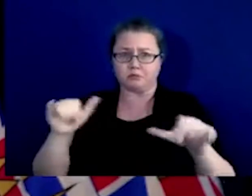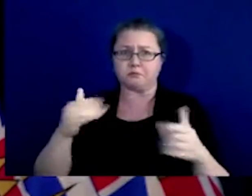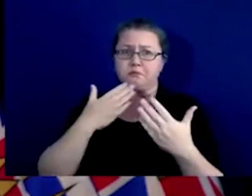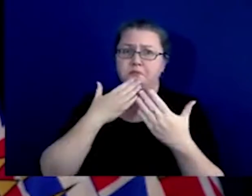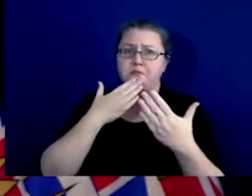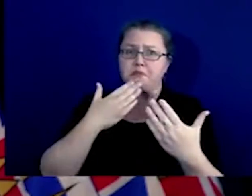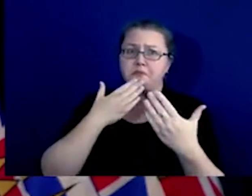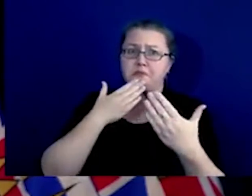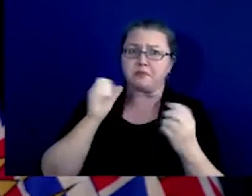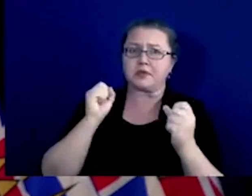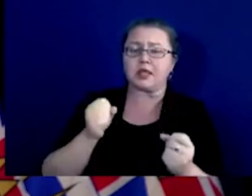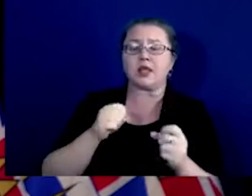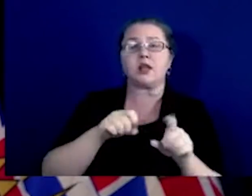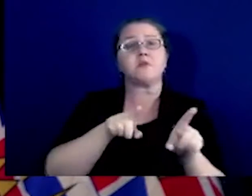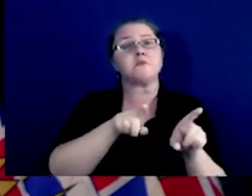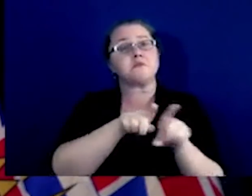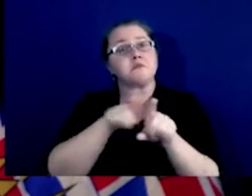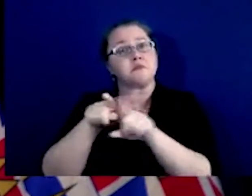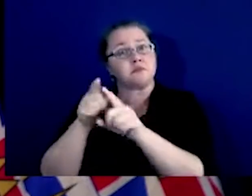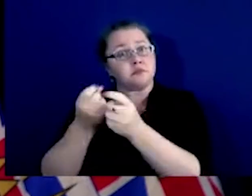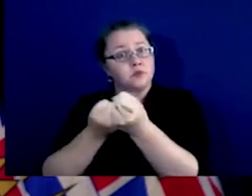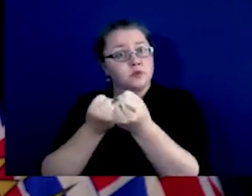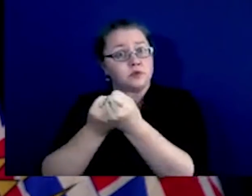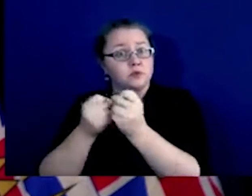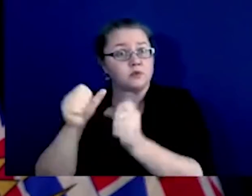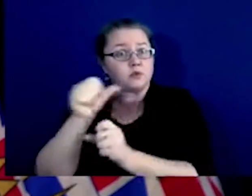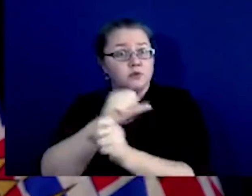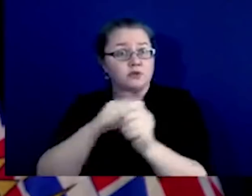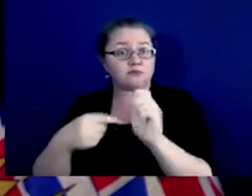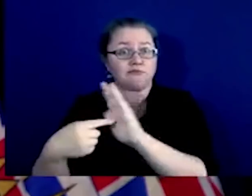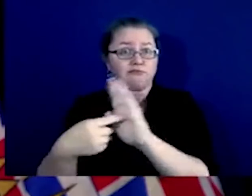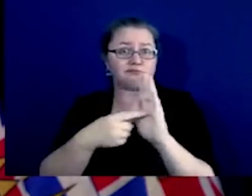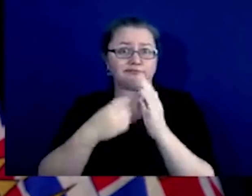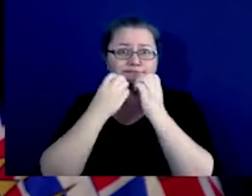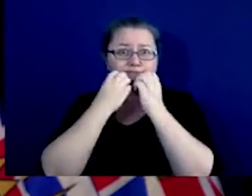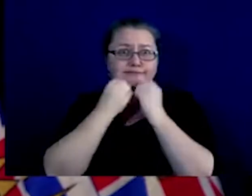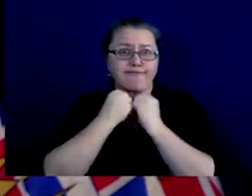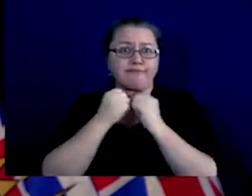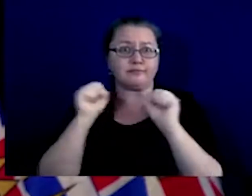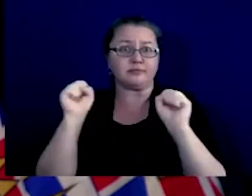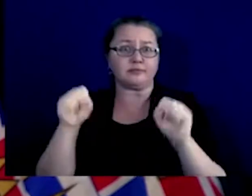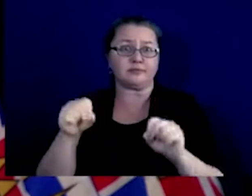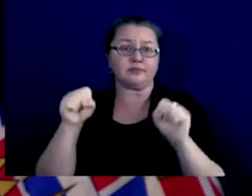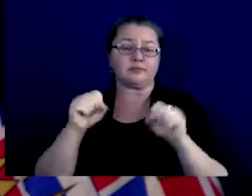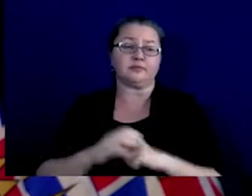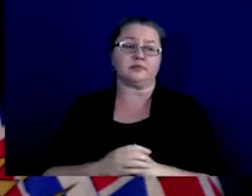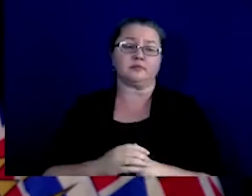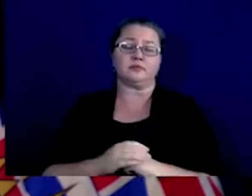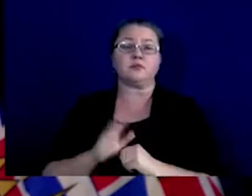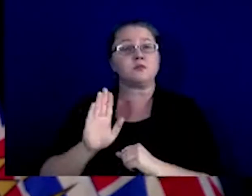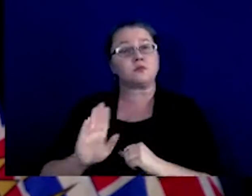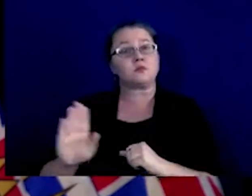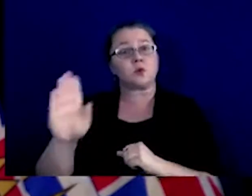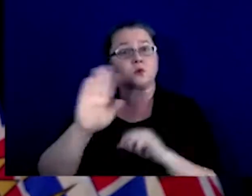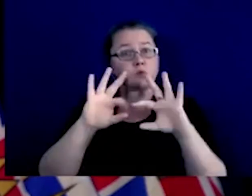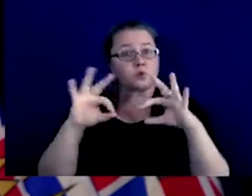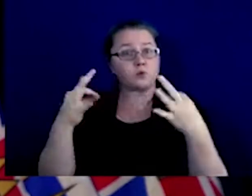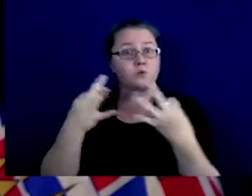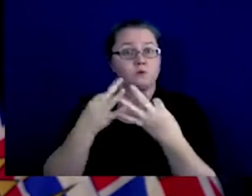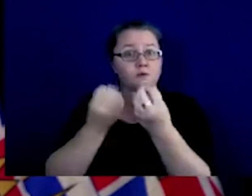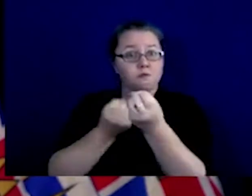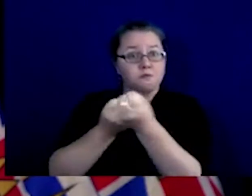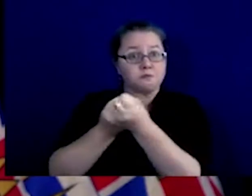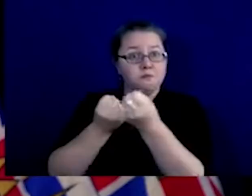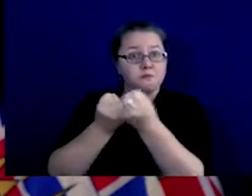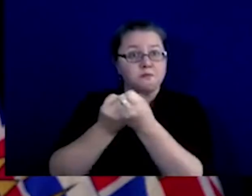can't keep your safe distances, it's important to wear a non-medical mask. What we do today and every day makes a difference,